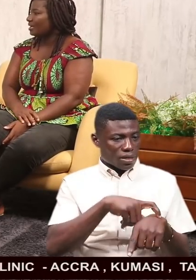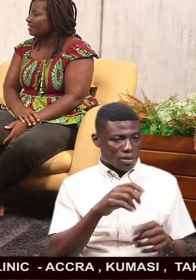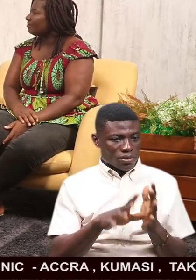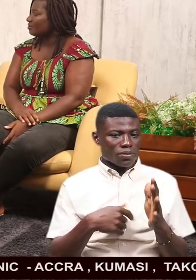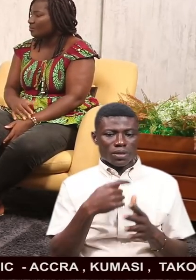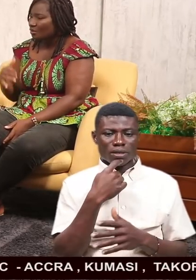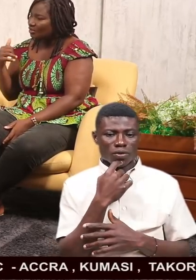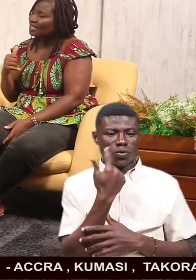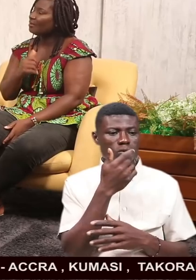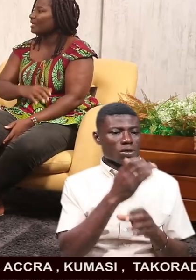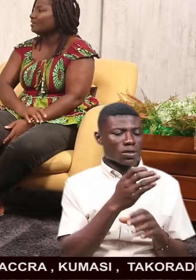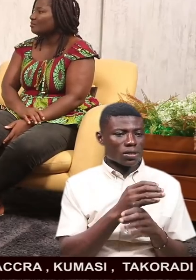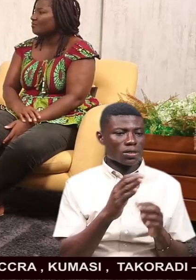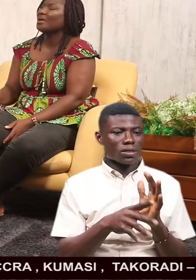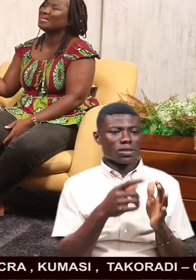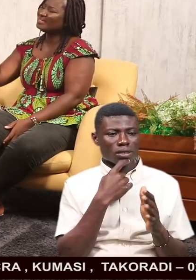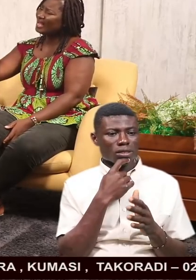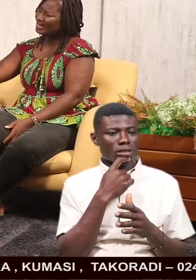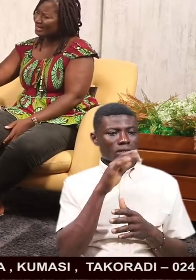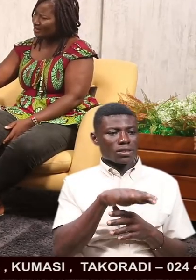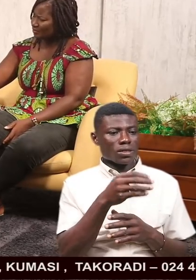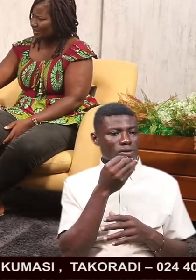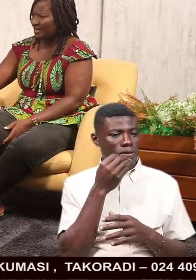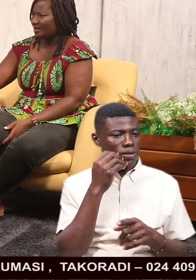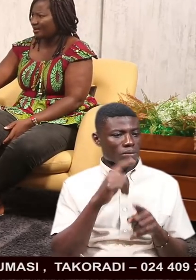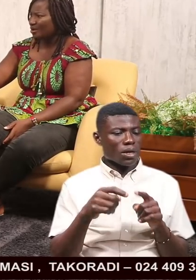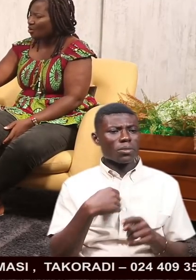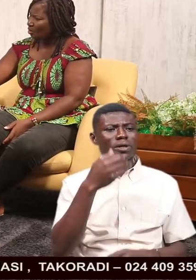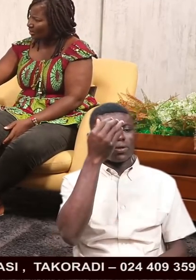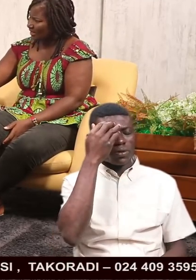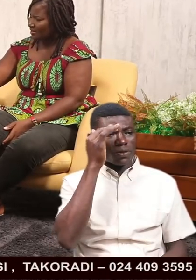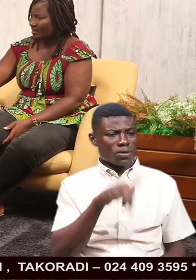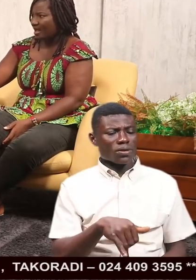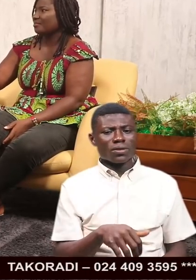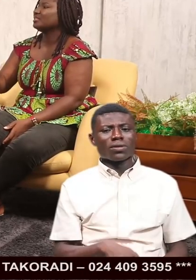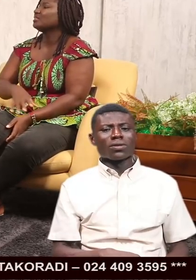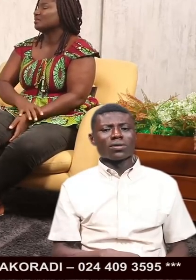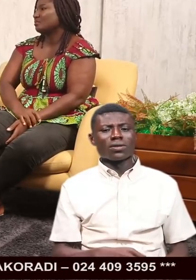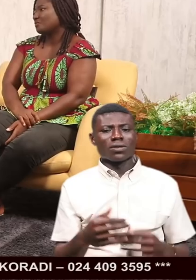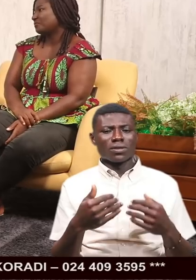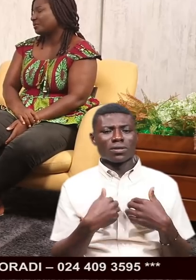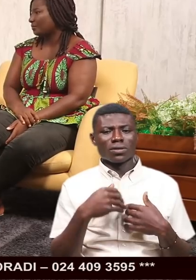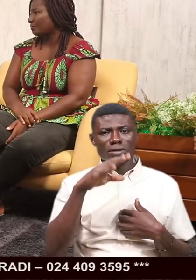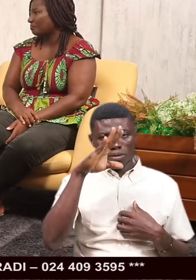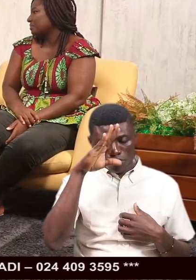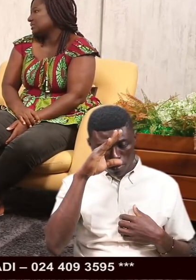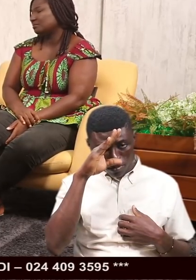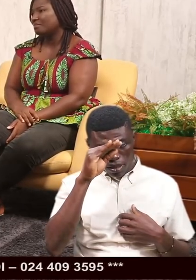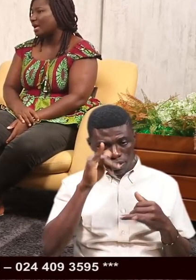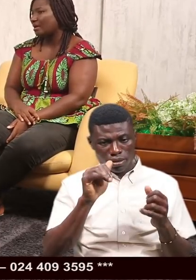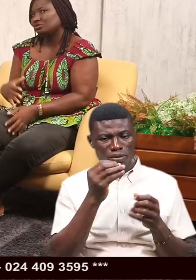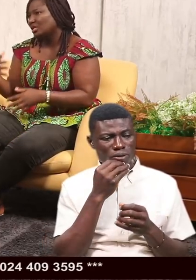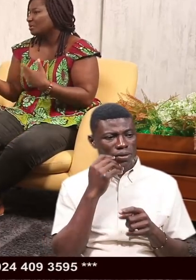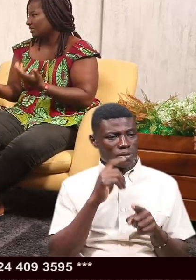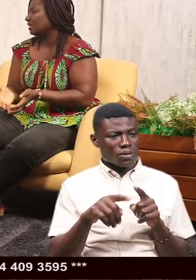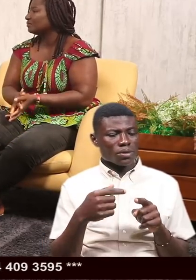it da one nation. Or say, Aqualani ni wufia. But na I knew say. Or ne, I brant any ni wufia. But